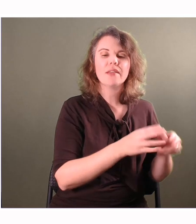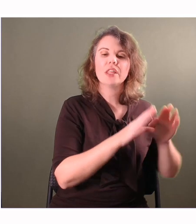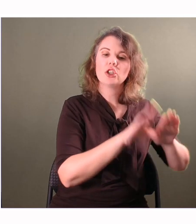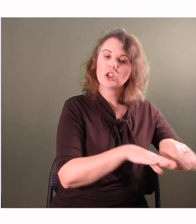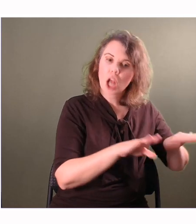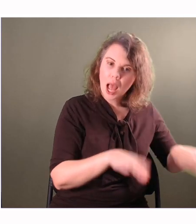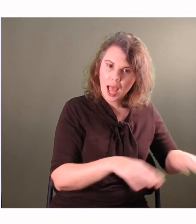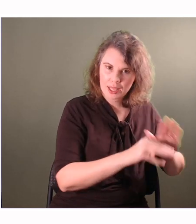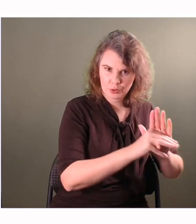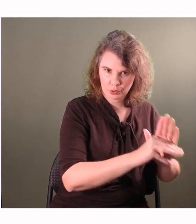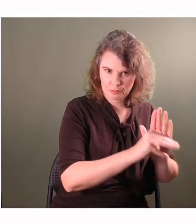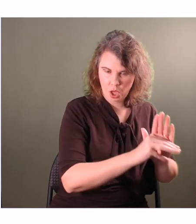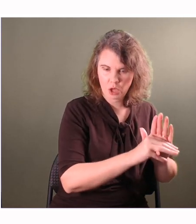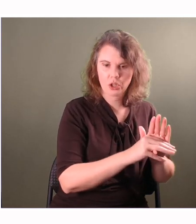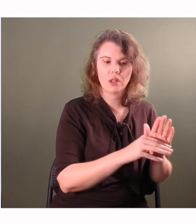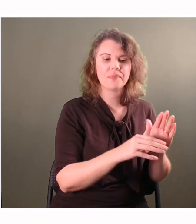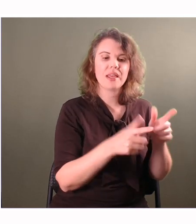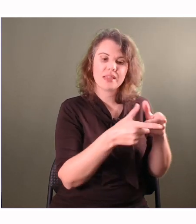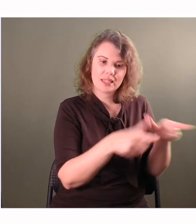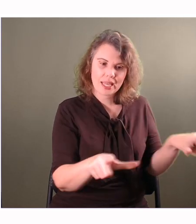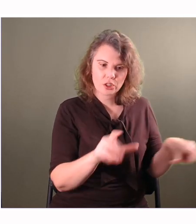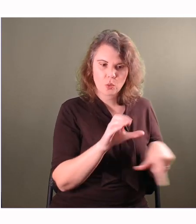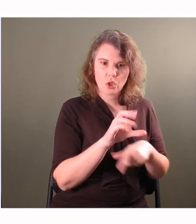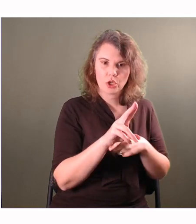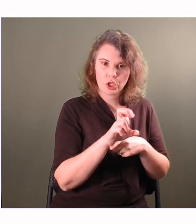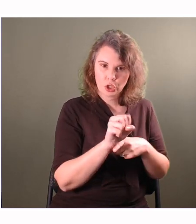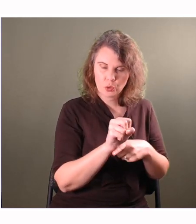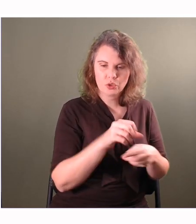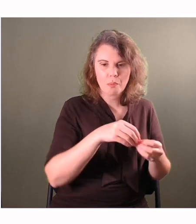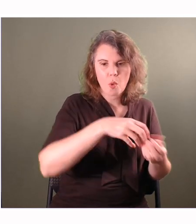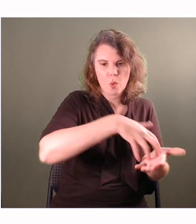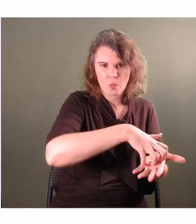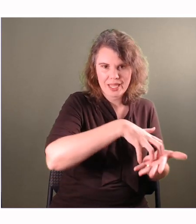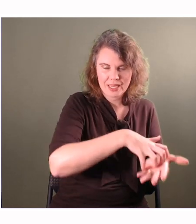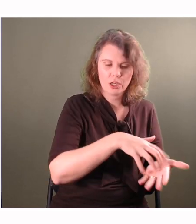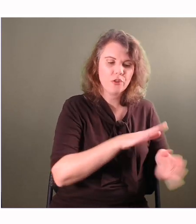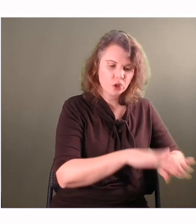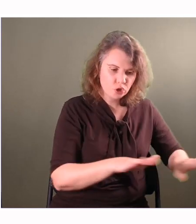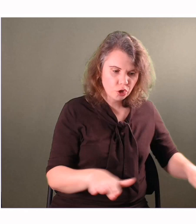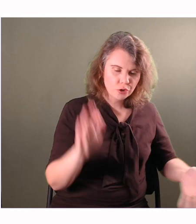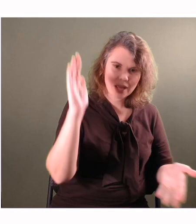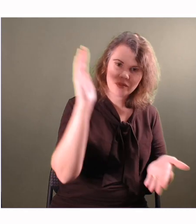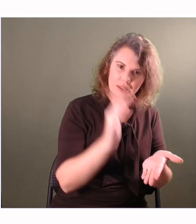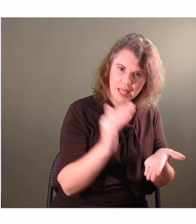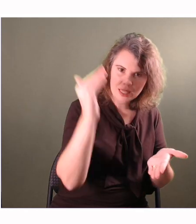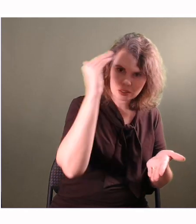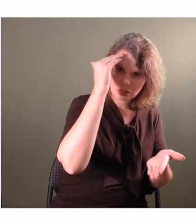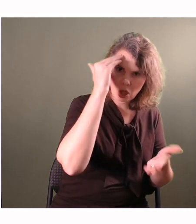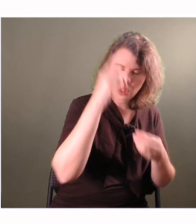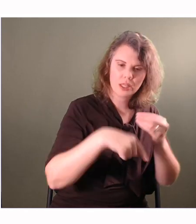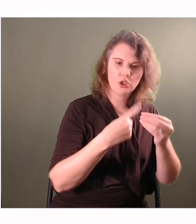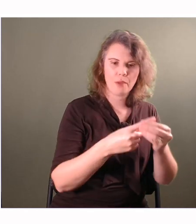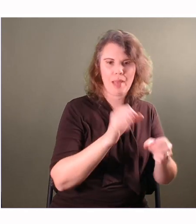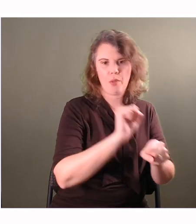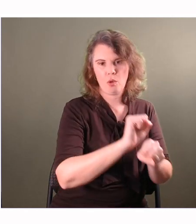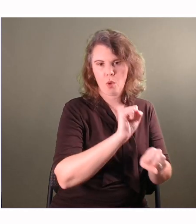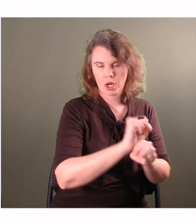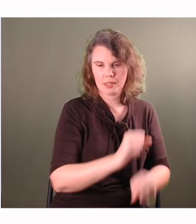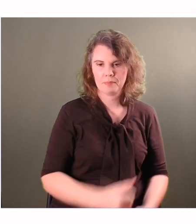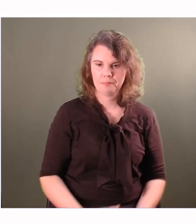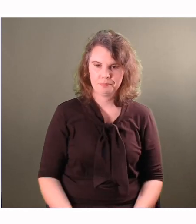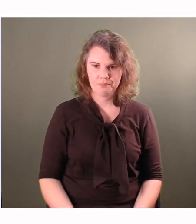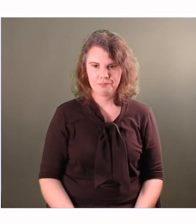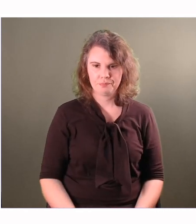model, the lexical cues are weaker. The children have less knowledge about the words. That's the main